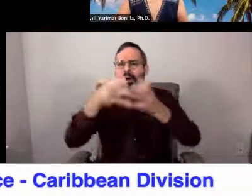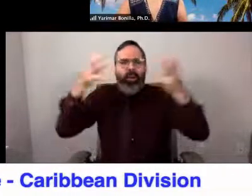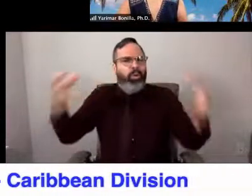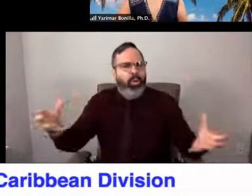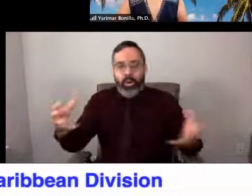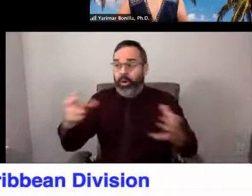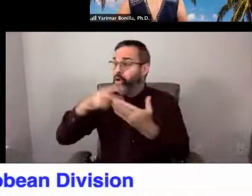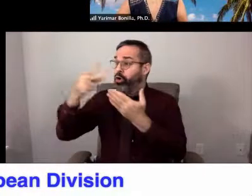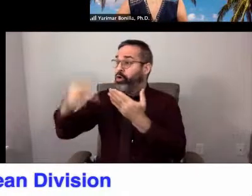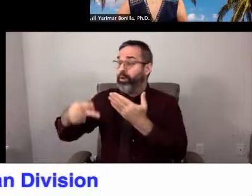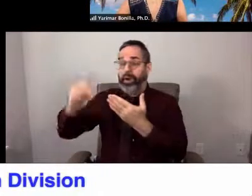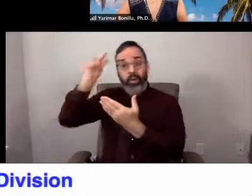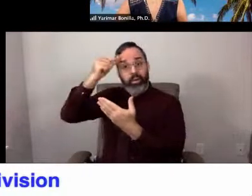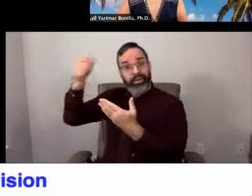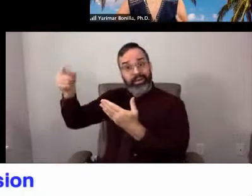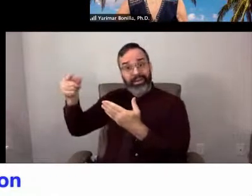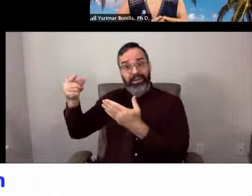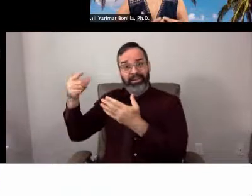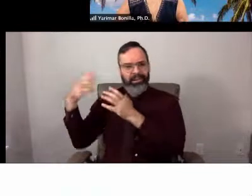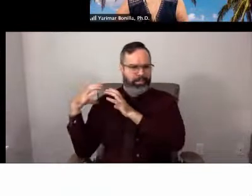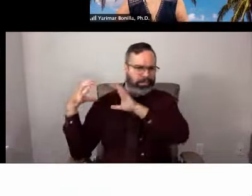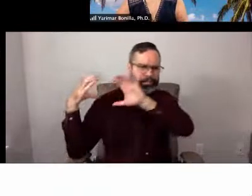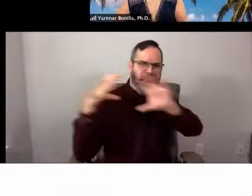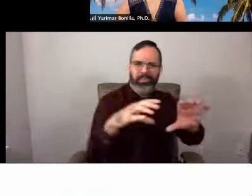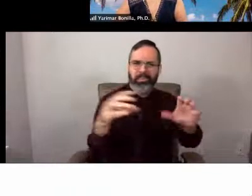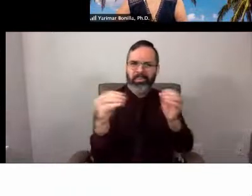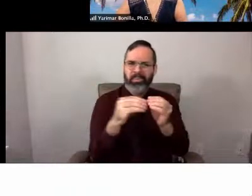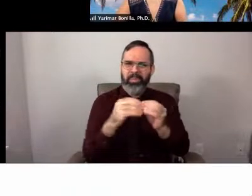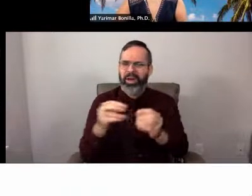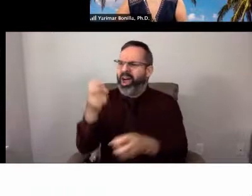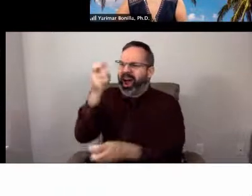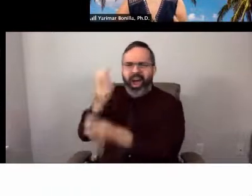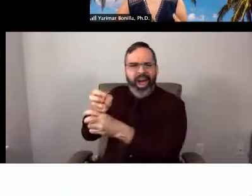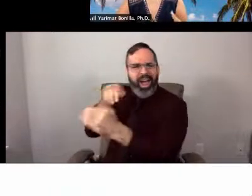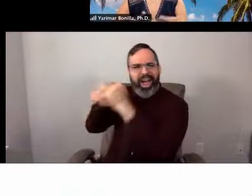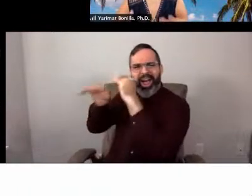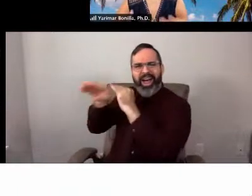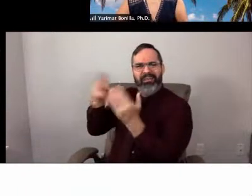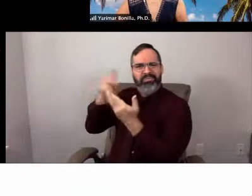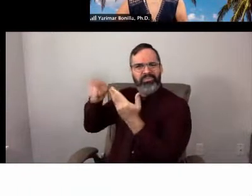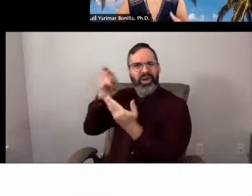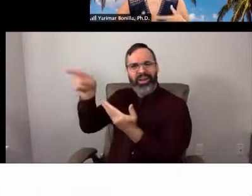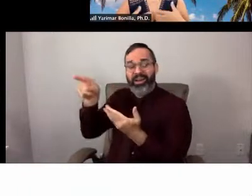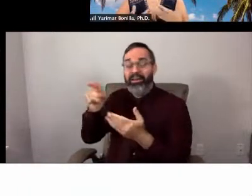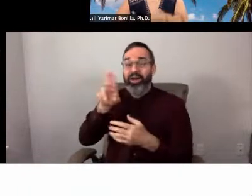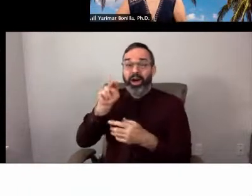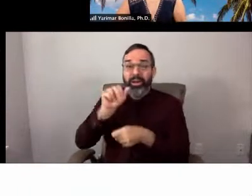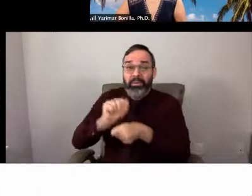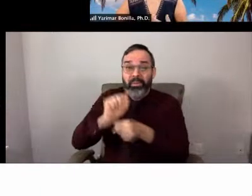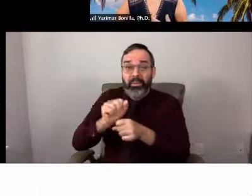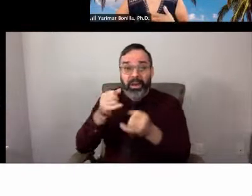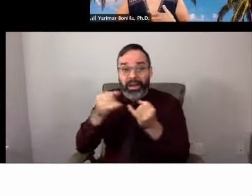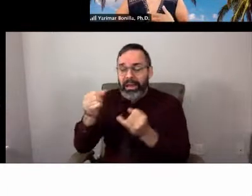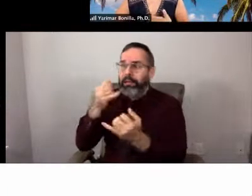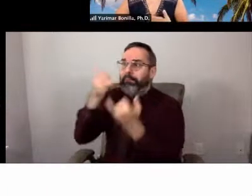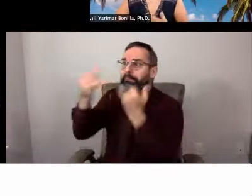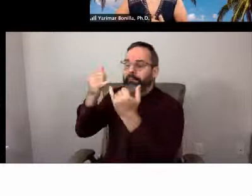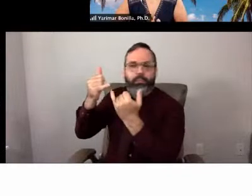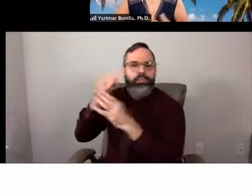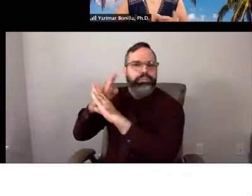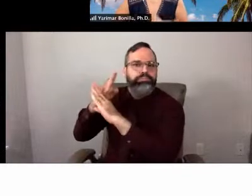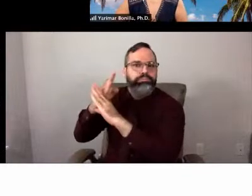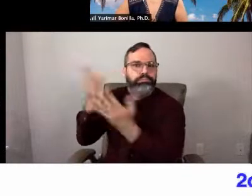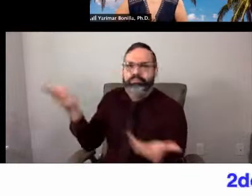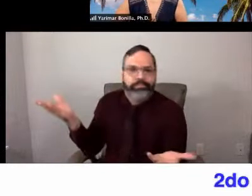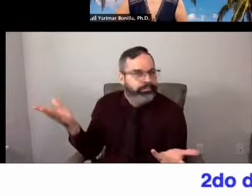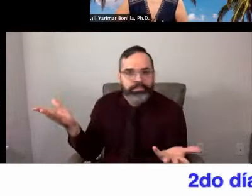that have even been implemented have been so hard to access. The unemployment lines were crazy. You know, and this is part of what I was doing